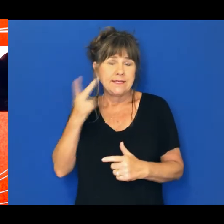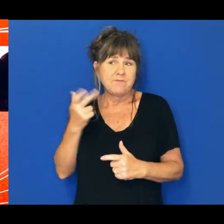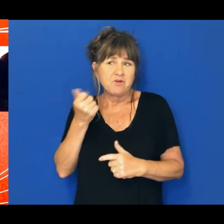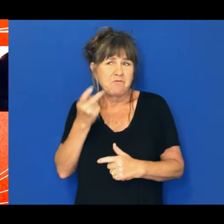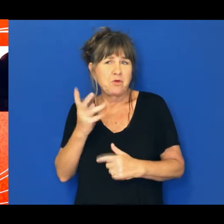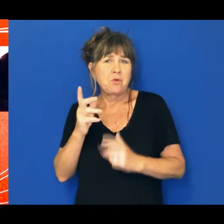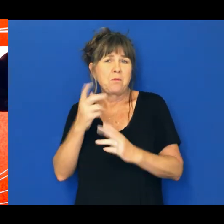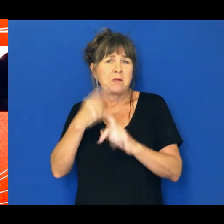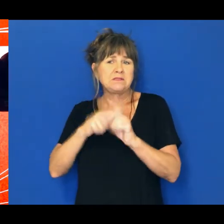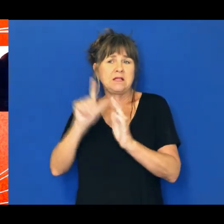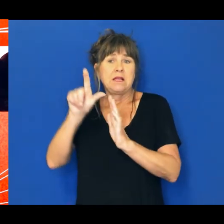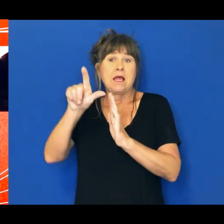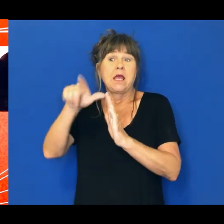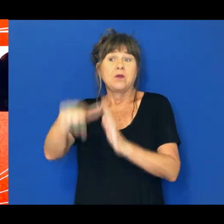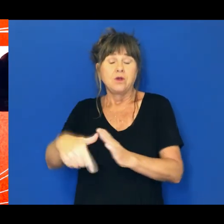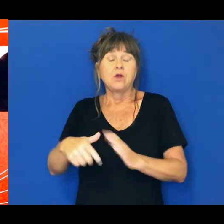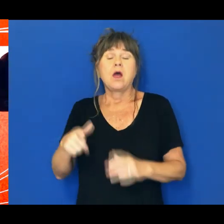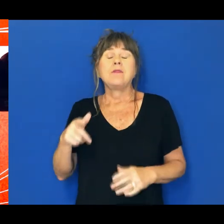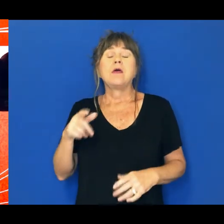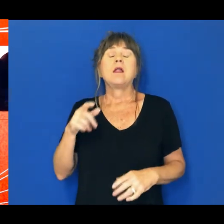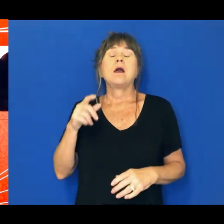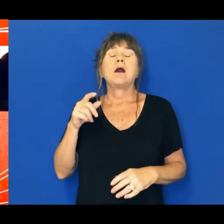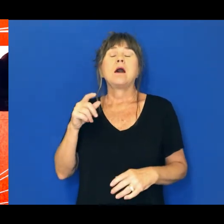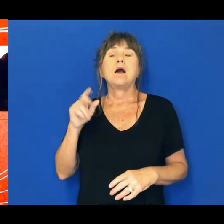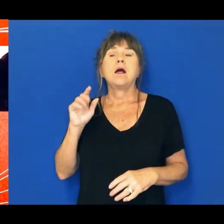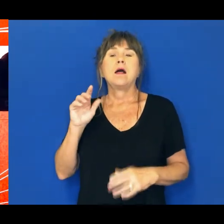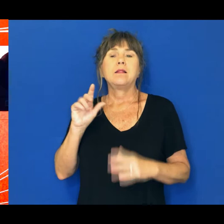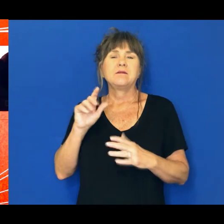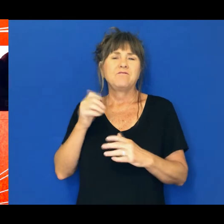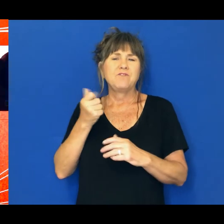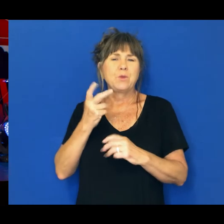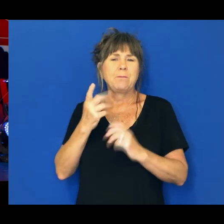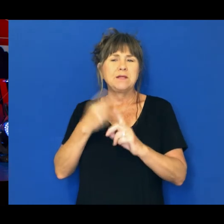were living in until I saw them months later together.